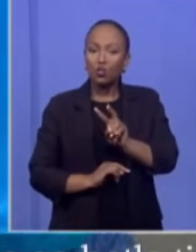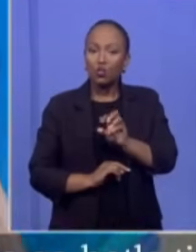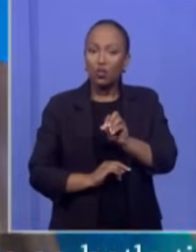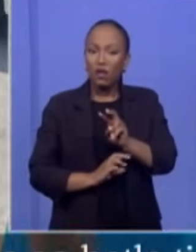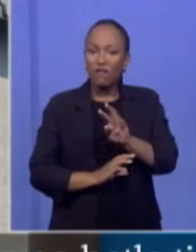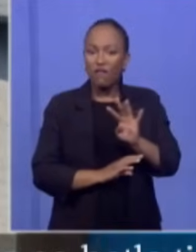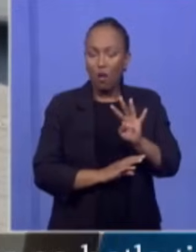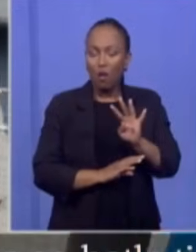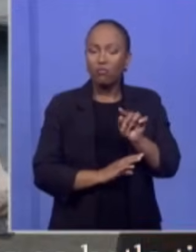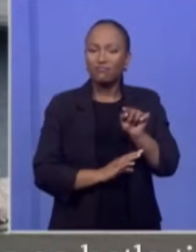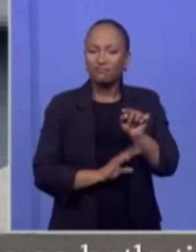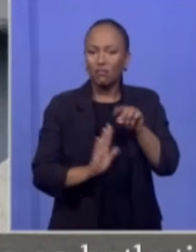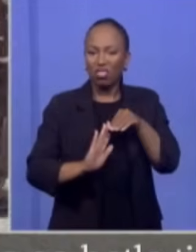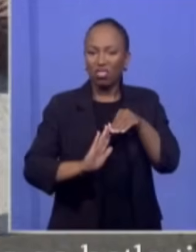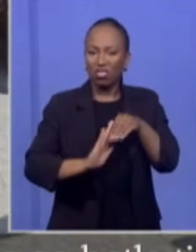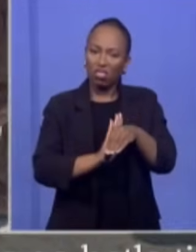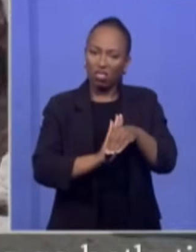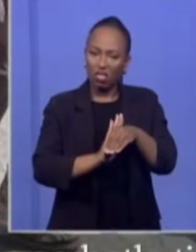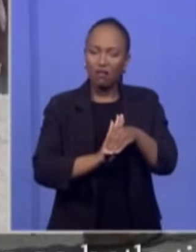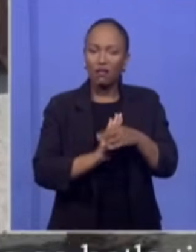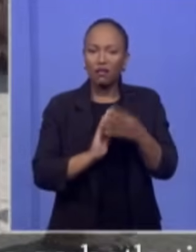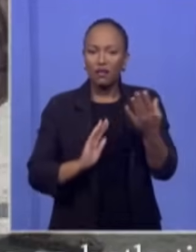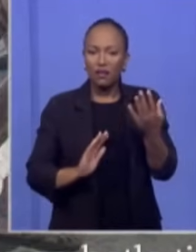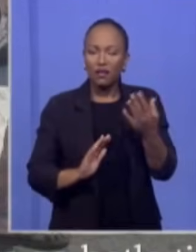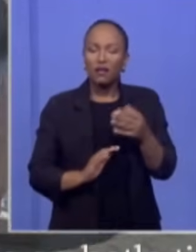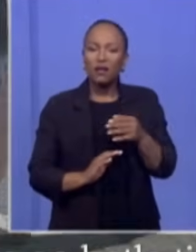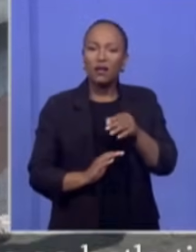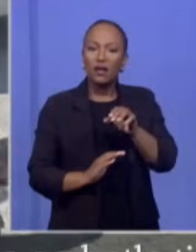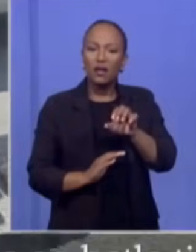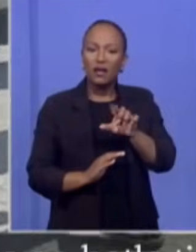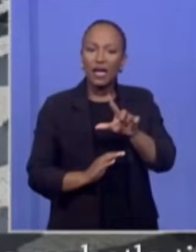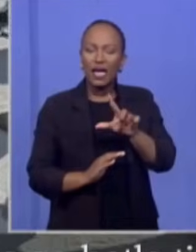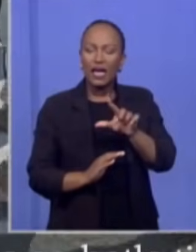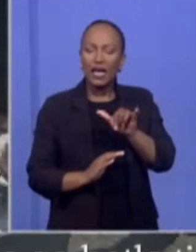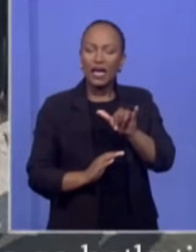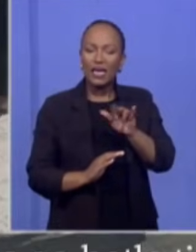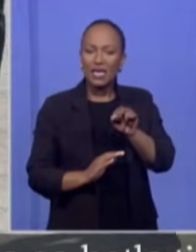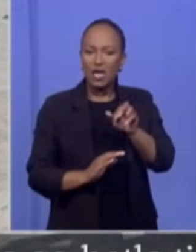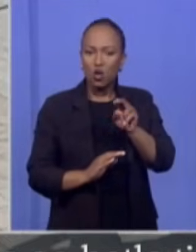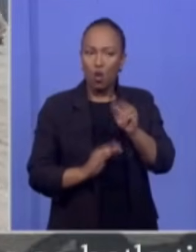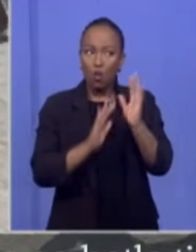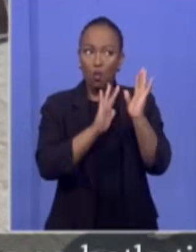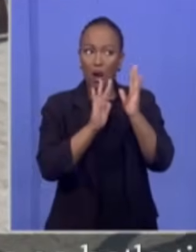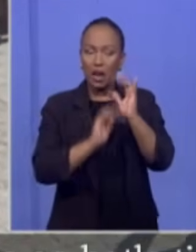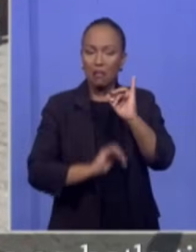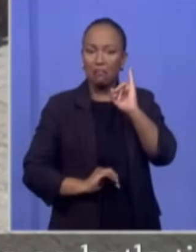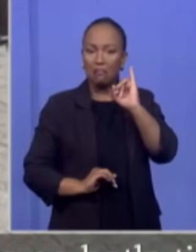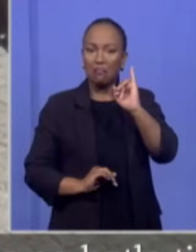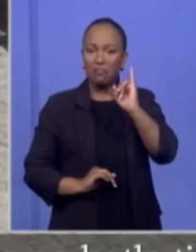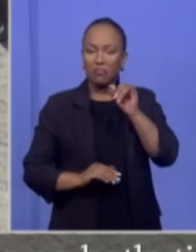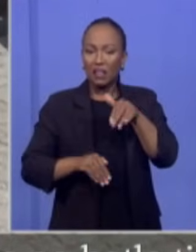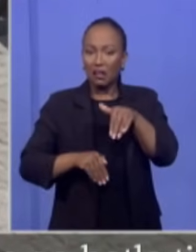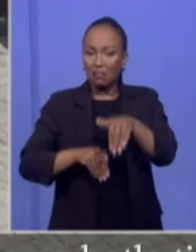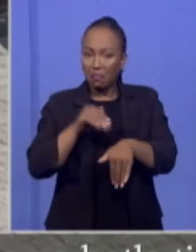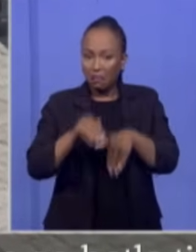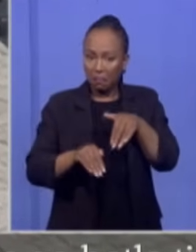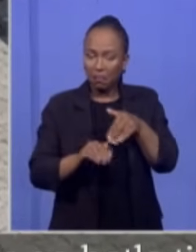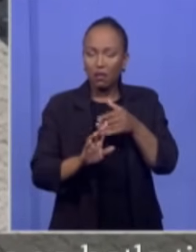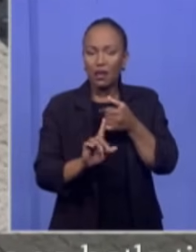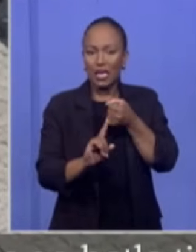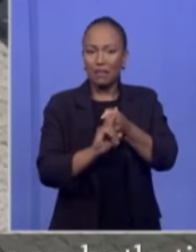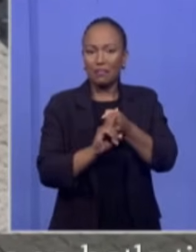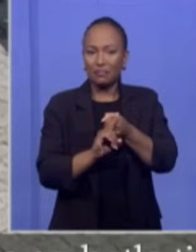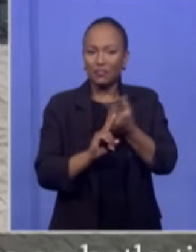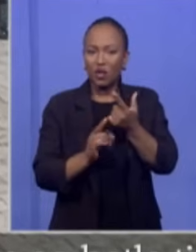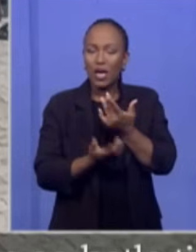2024 ka ntlha ya mabaka a jaaka El Nino, tlhwatlhwa e kwa godimo mo dikunong tsa moepo ga mmogo le go sa tsepamang